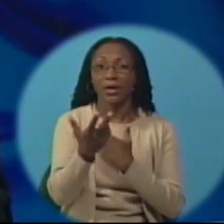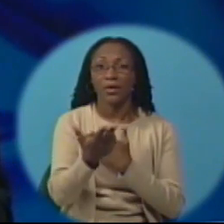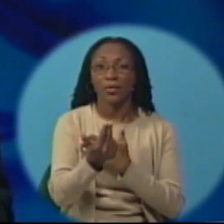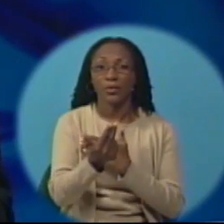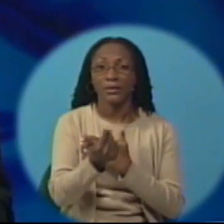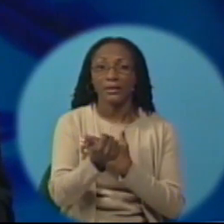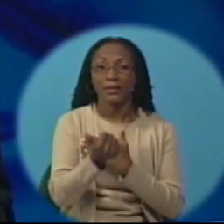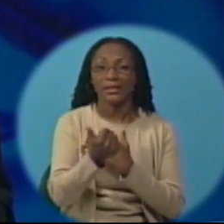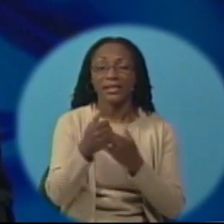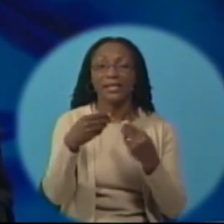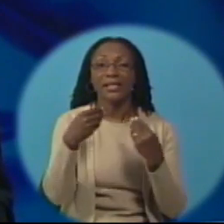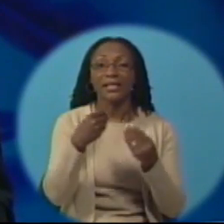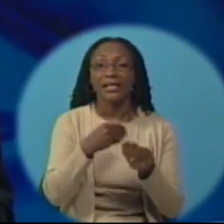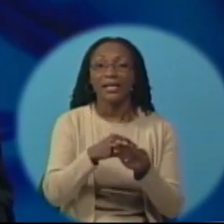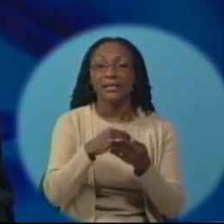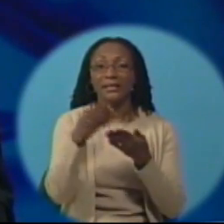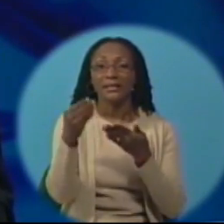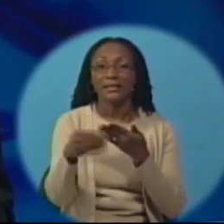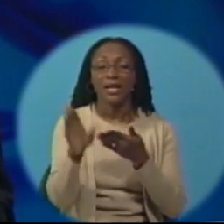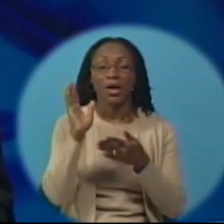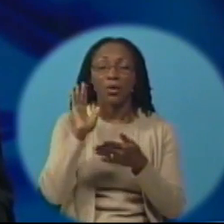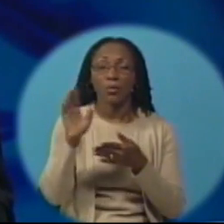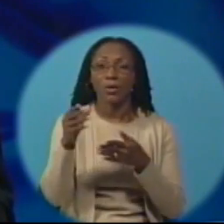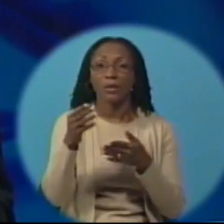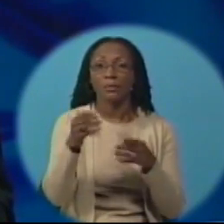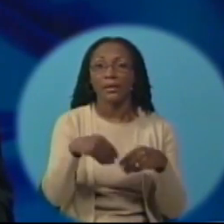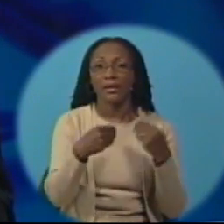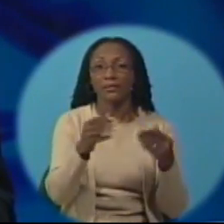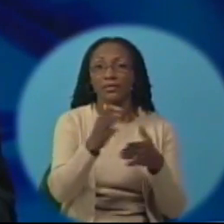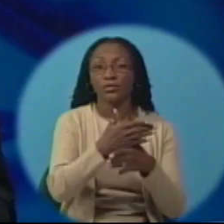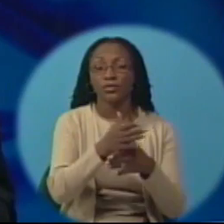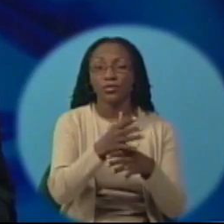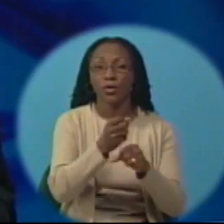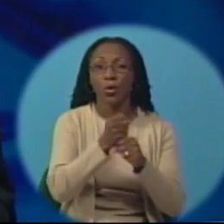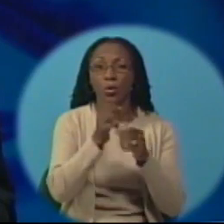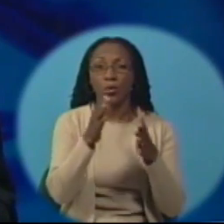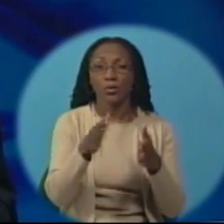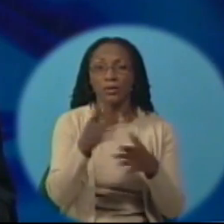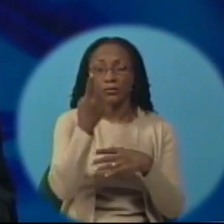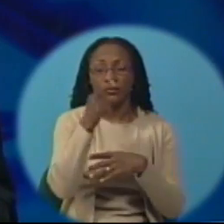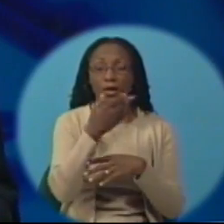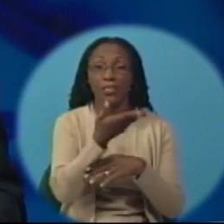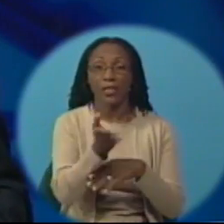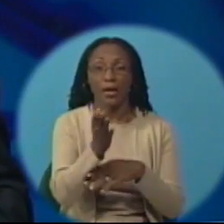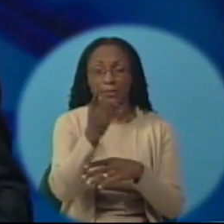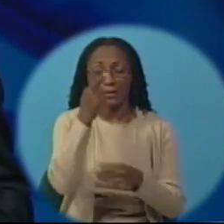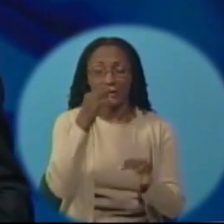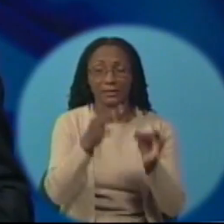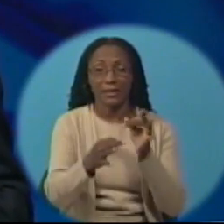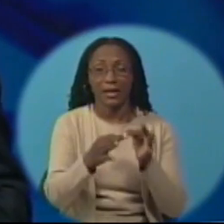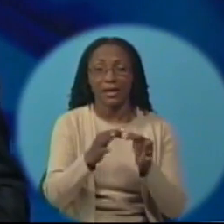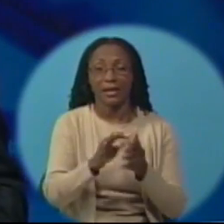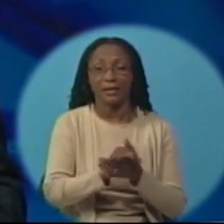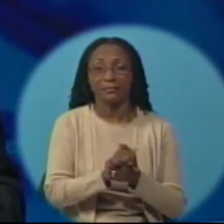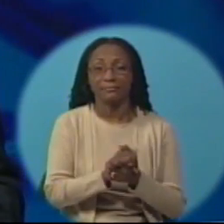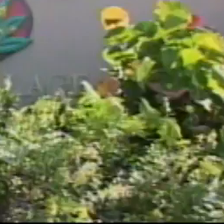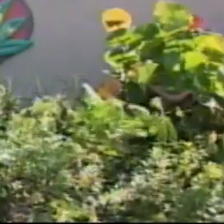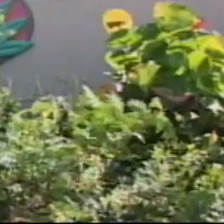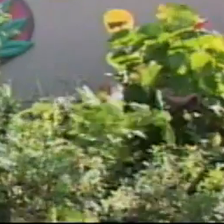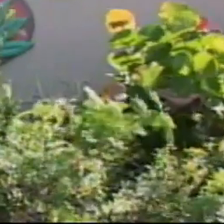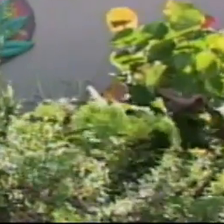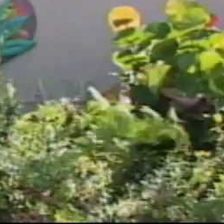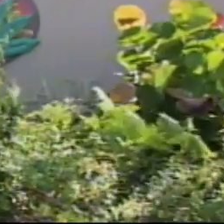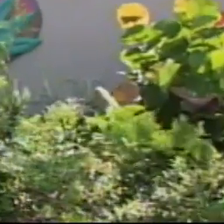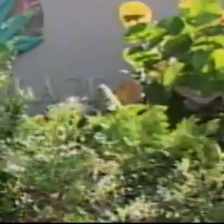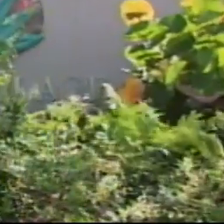sale will now be submitted to the shareholders of Ammond Resorts Incorporated for their consideration. Peter Thorne reports. CBC